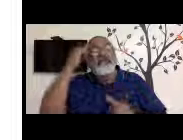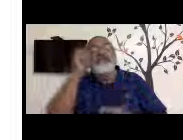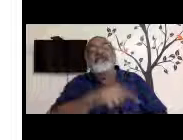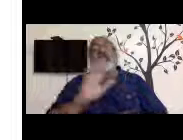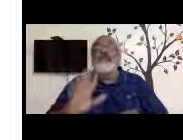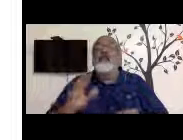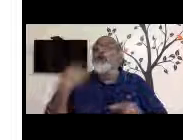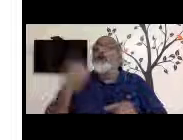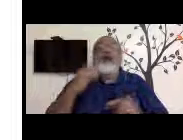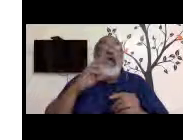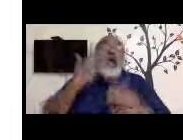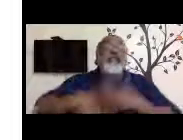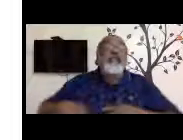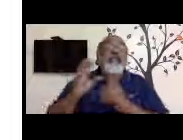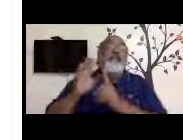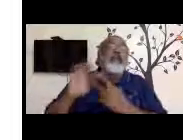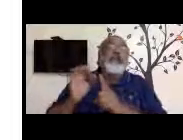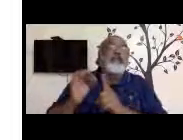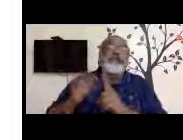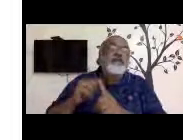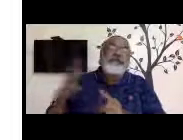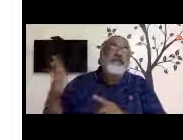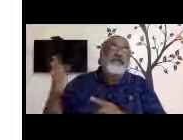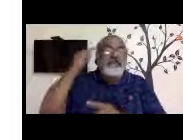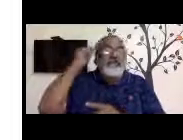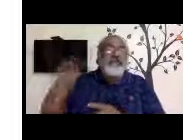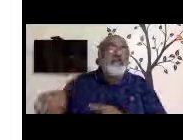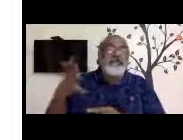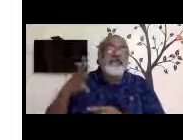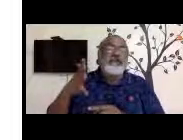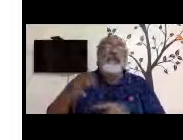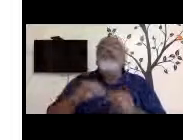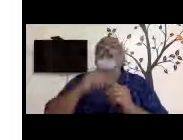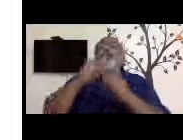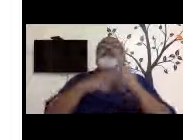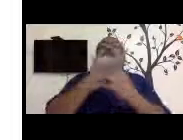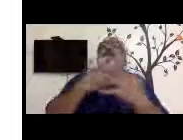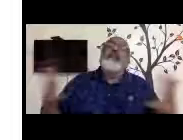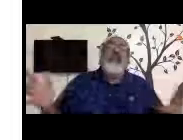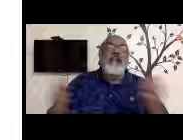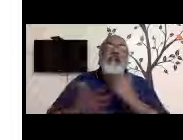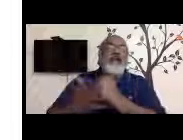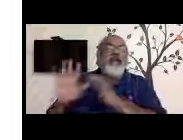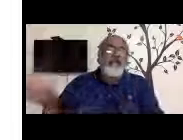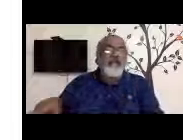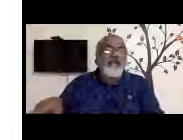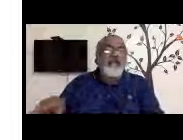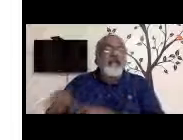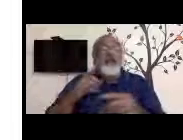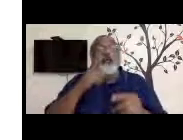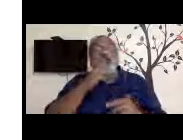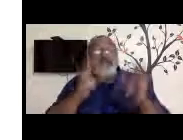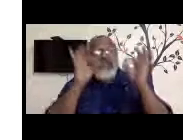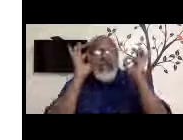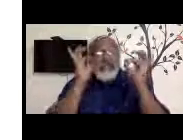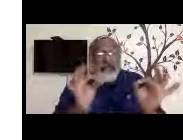is doing a small part for people in general, but it is not really looking into the